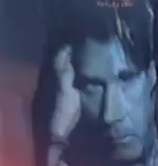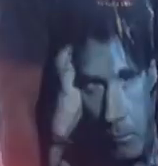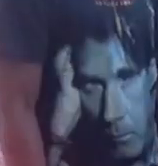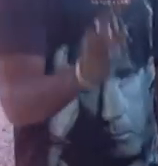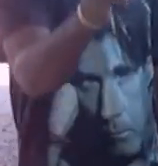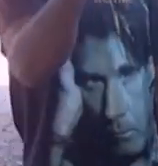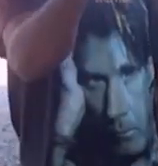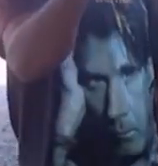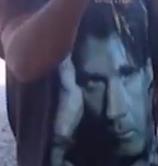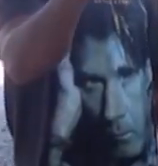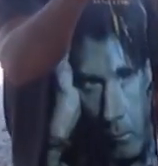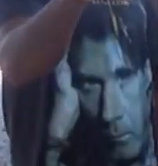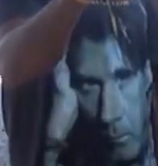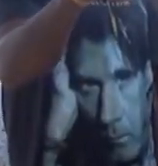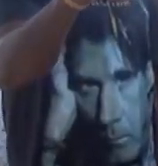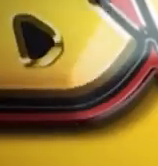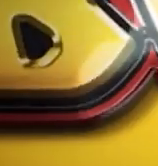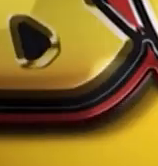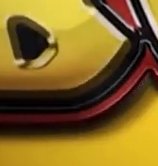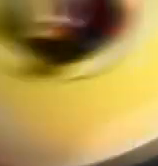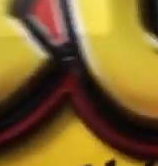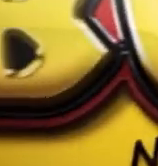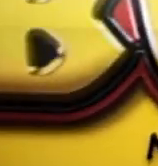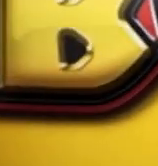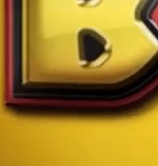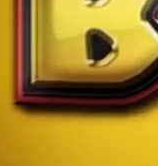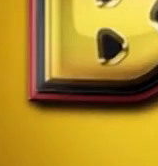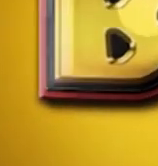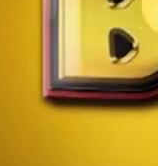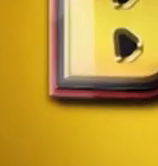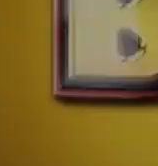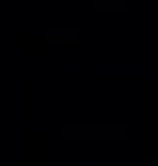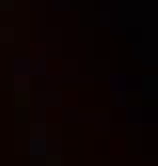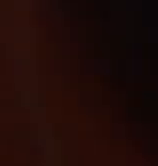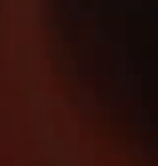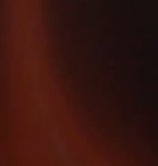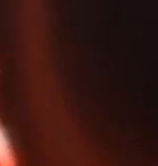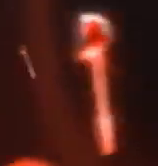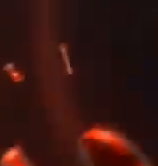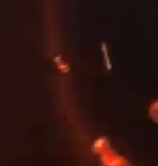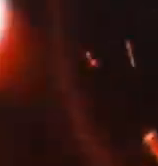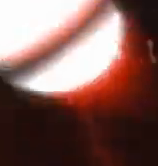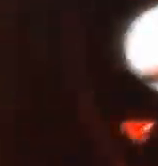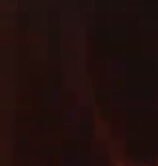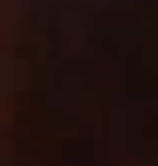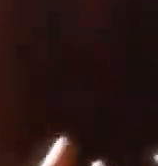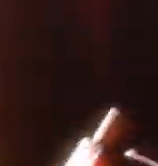Bula FM number 2 NSR. Bula FM number 2 NSR.